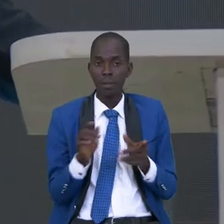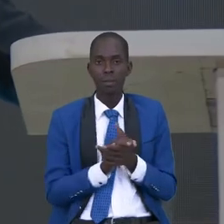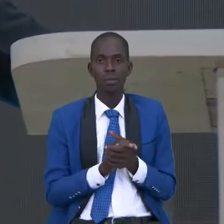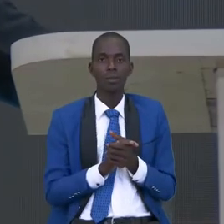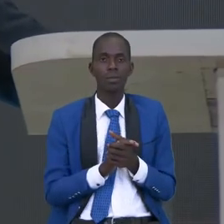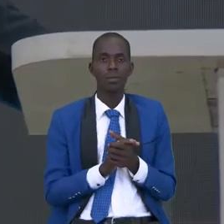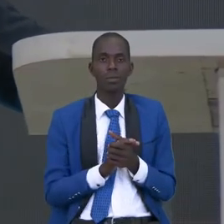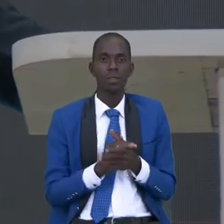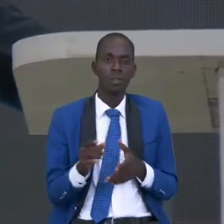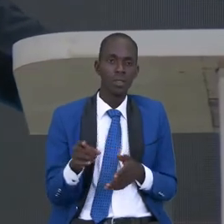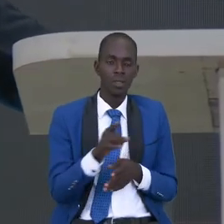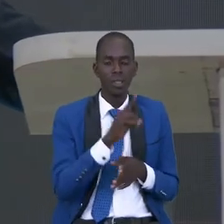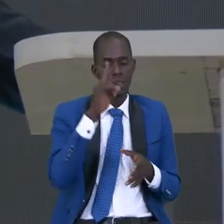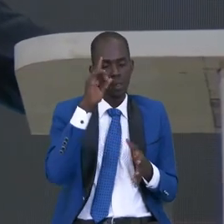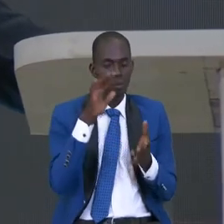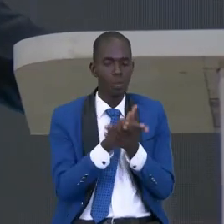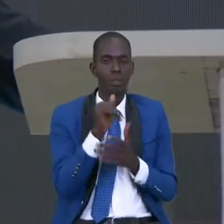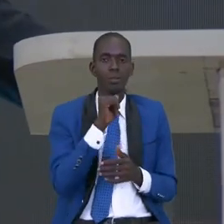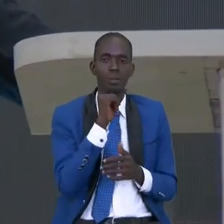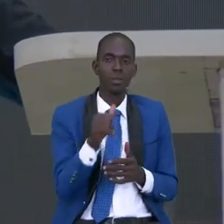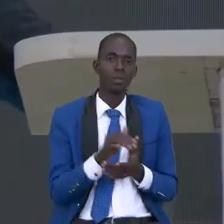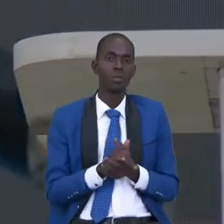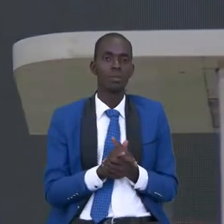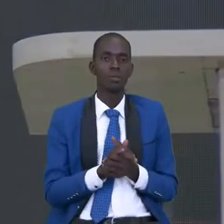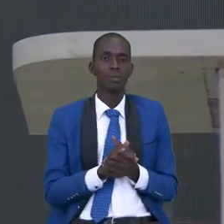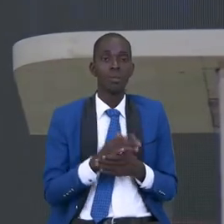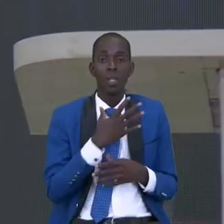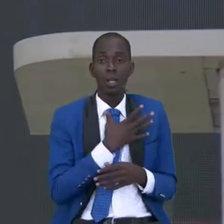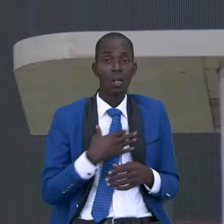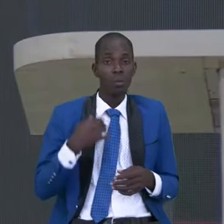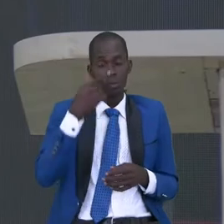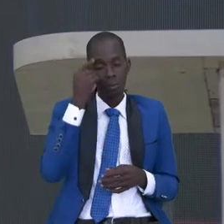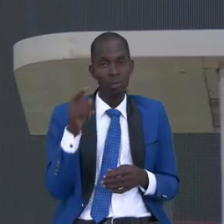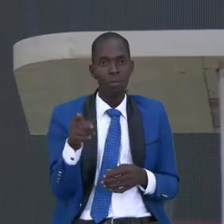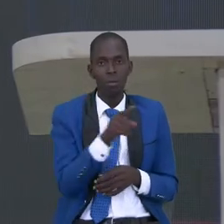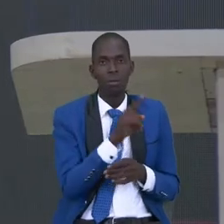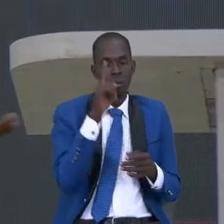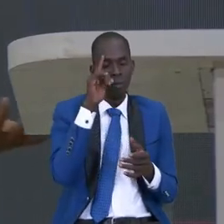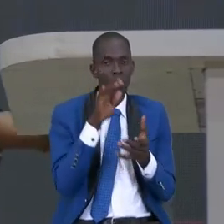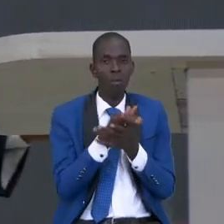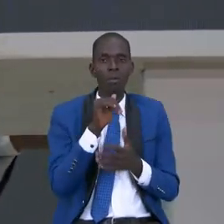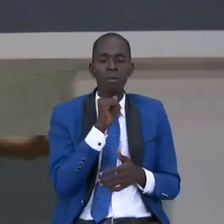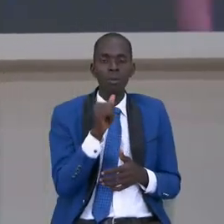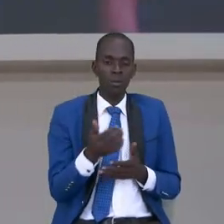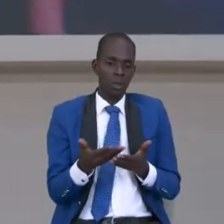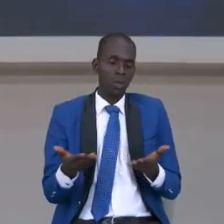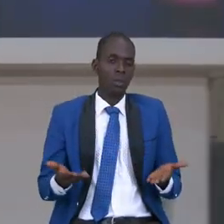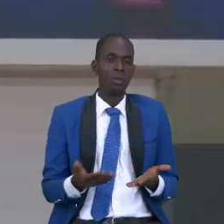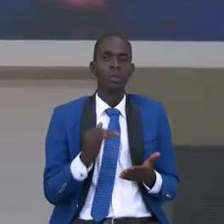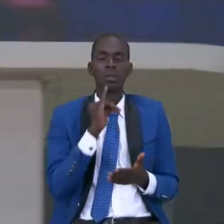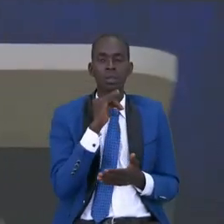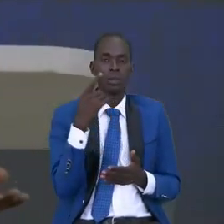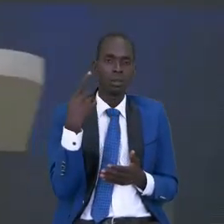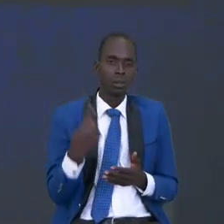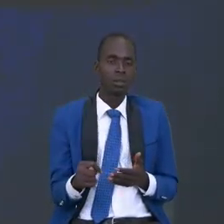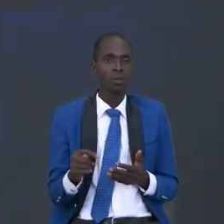they believed not. And because they believed not, here is the condemnation, here